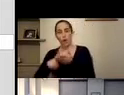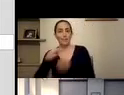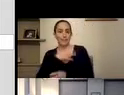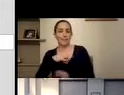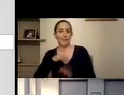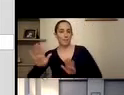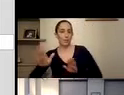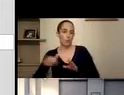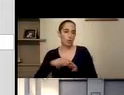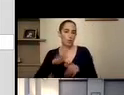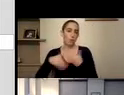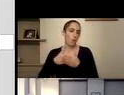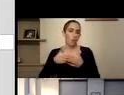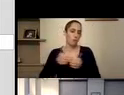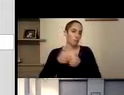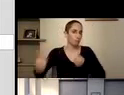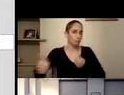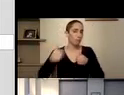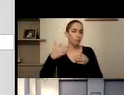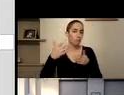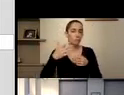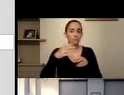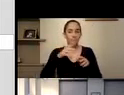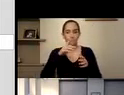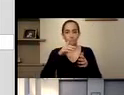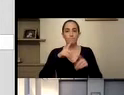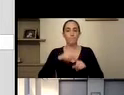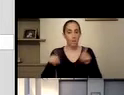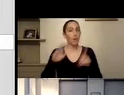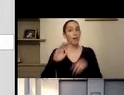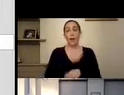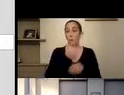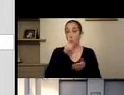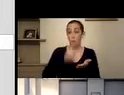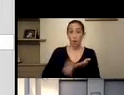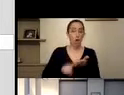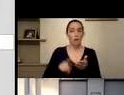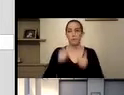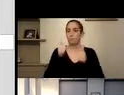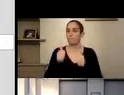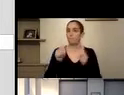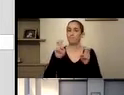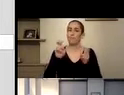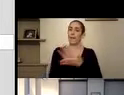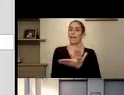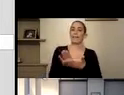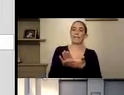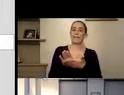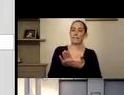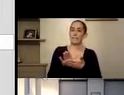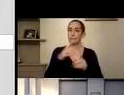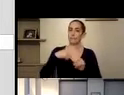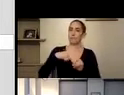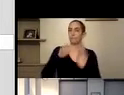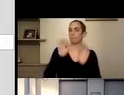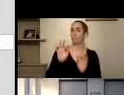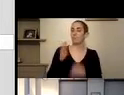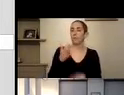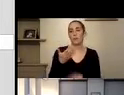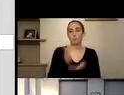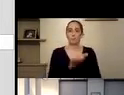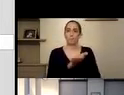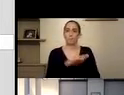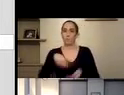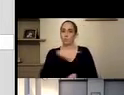we had a positive, clean audit, so which was huge kudos to those who worked on it. Having to